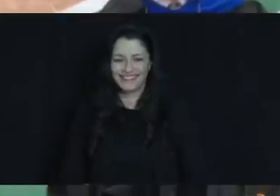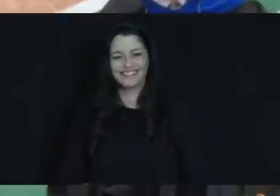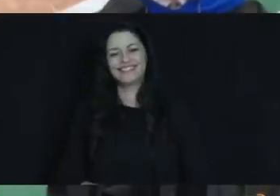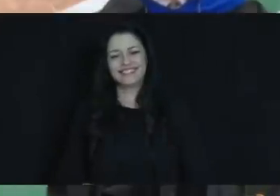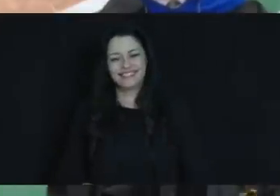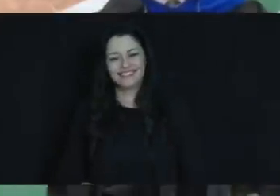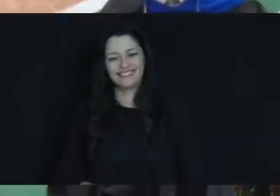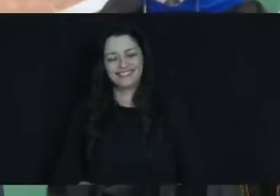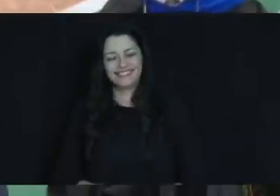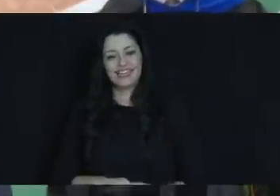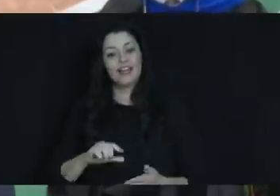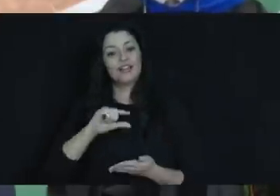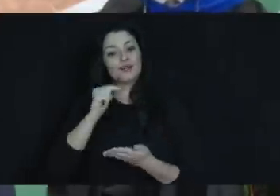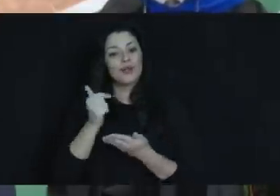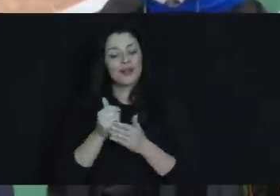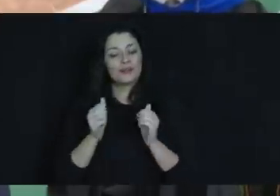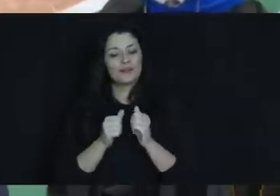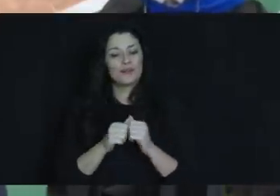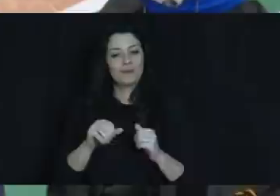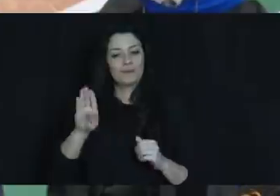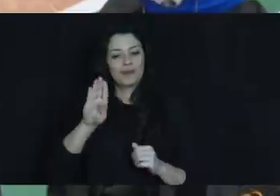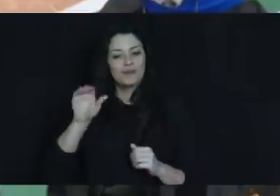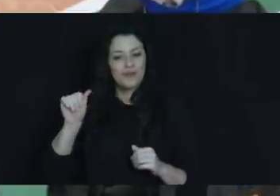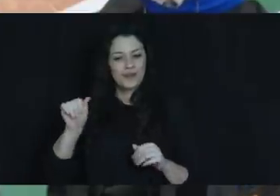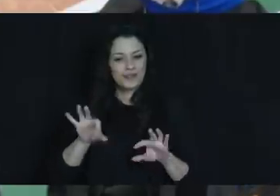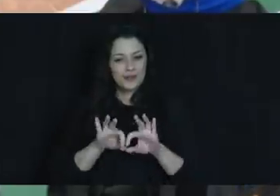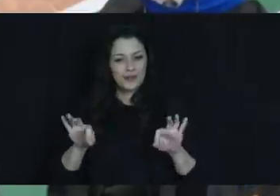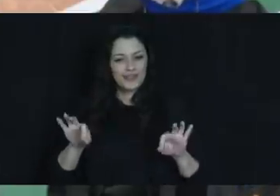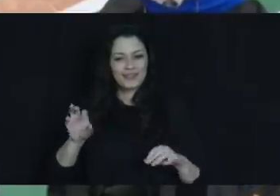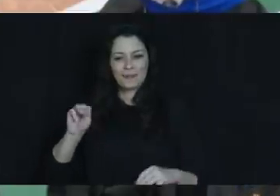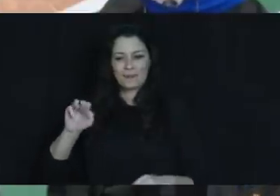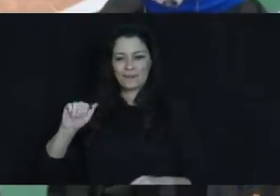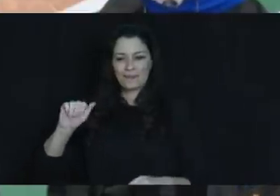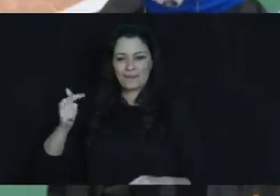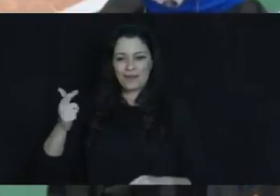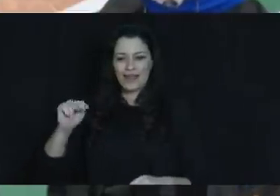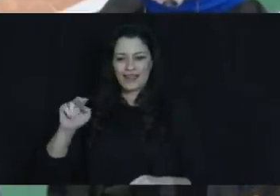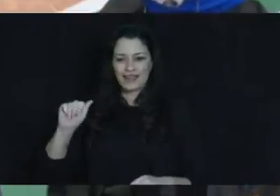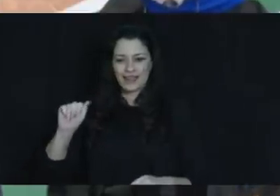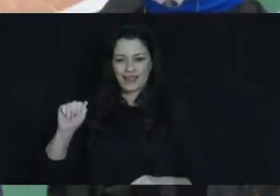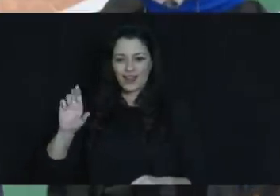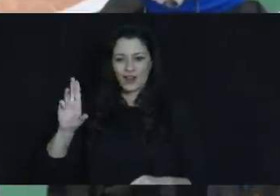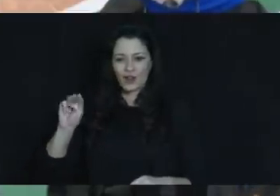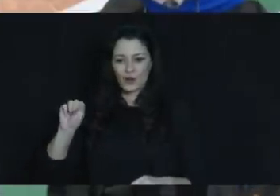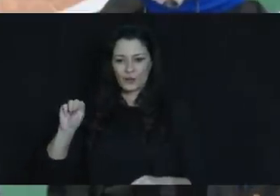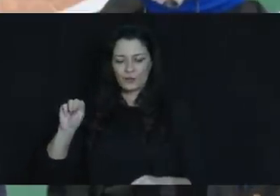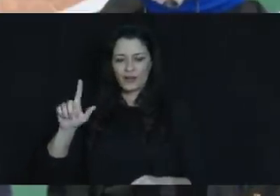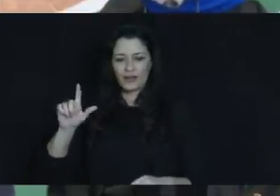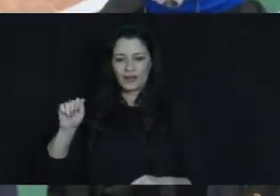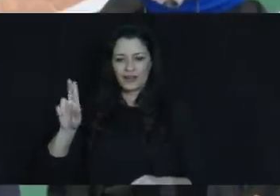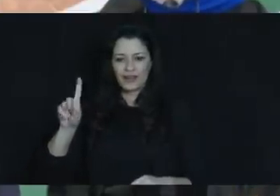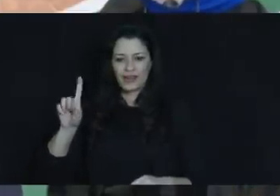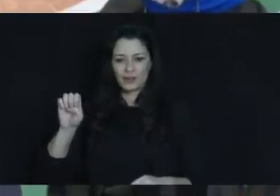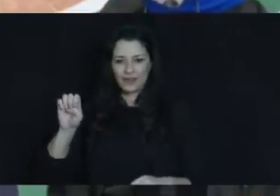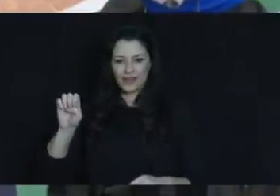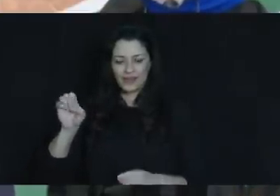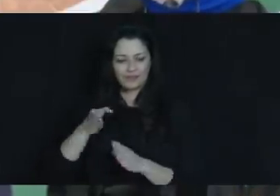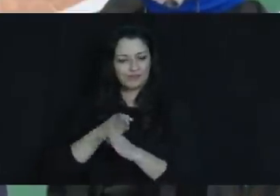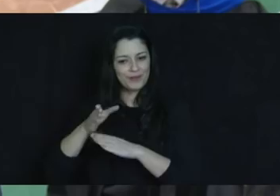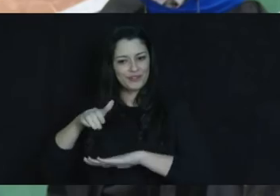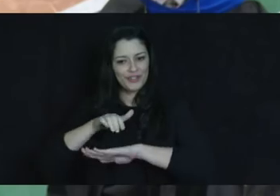He's graduating with a Bachelor of Arts degree, magna cum laude in English from the College of Arts